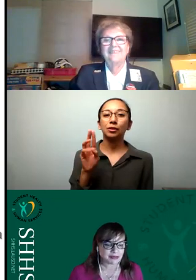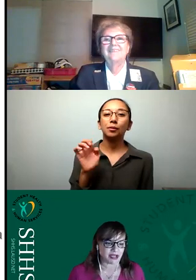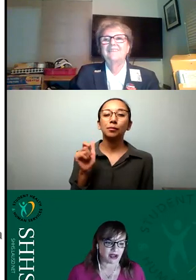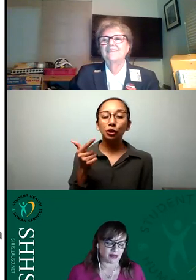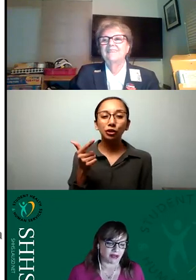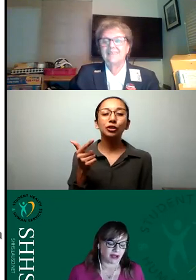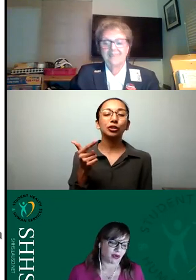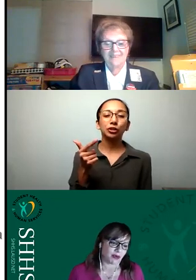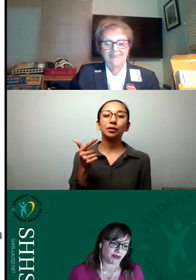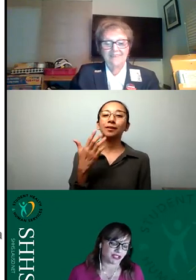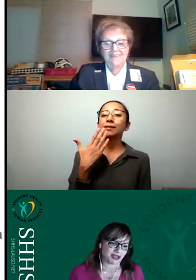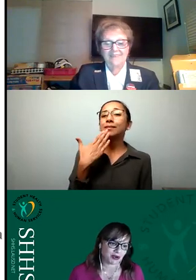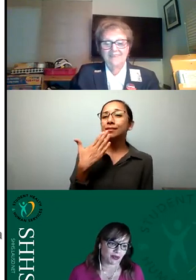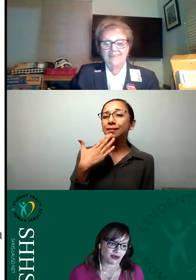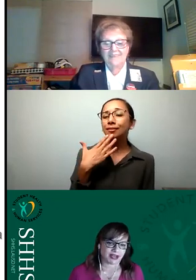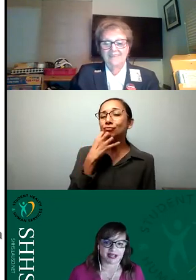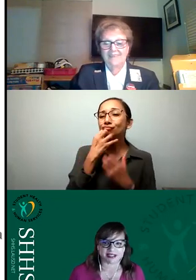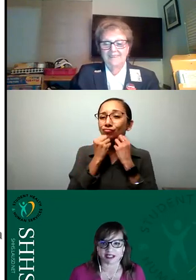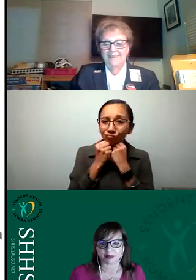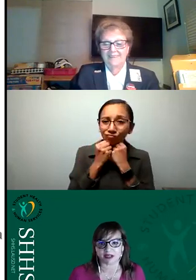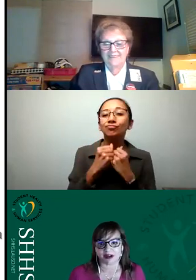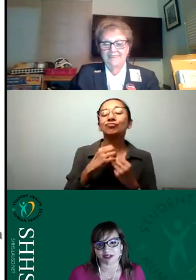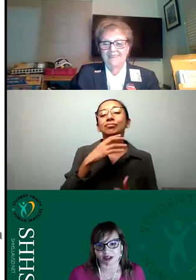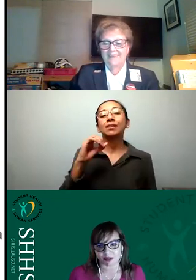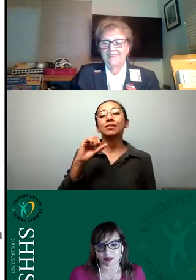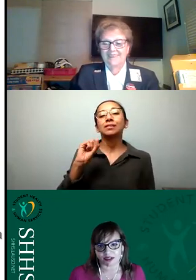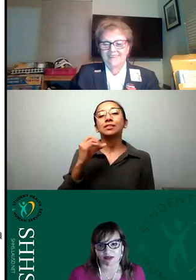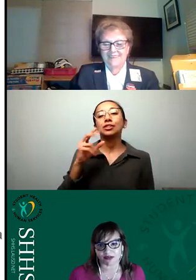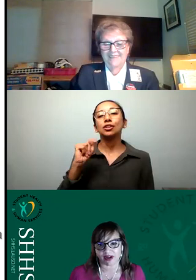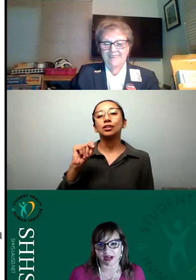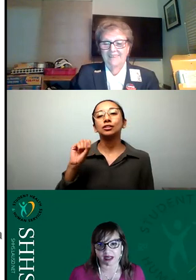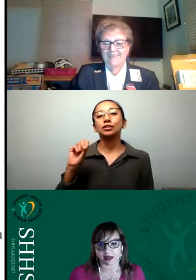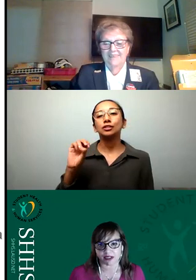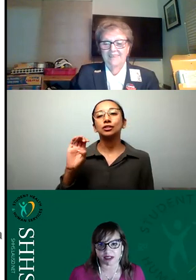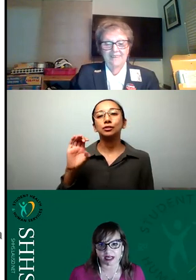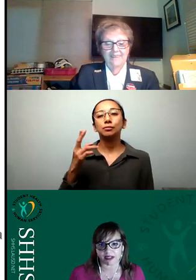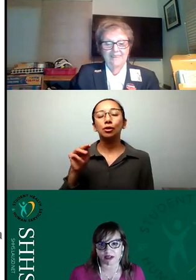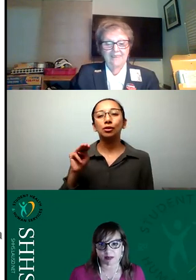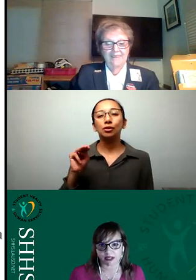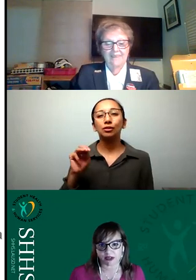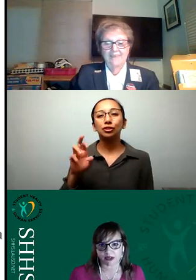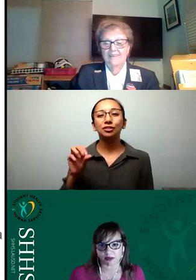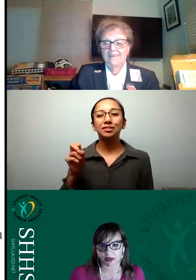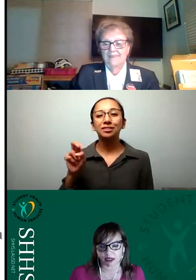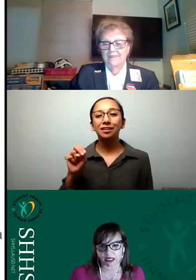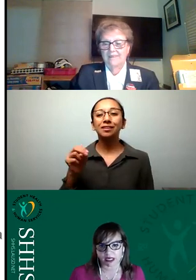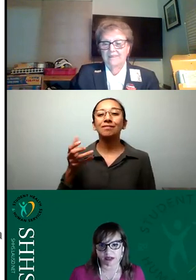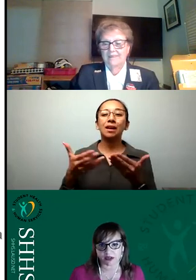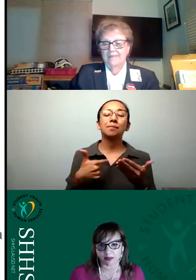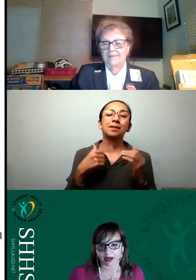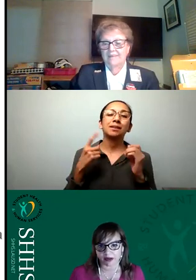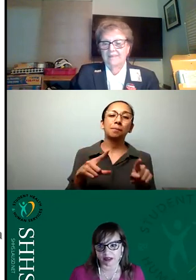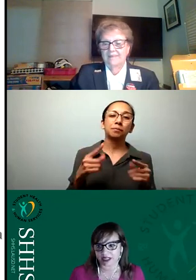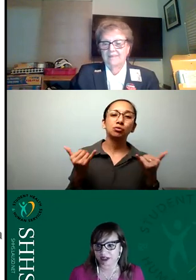esteemed Board Member Jackie Goldberg, and esteemed Scott Schmerelson for inviting me today to speak to your community, to